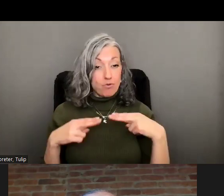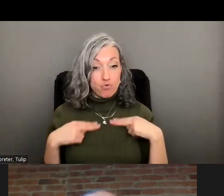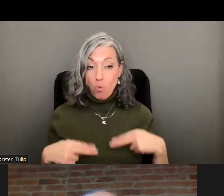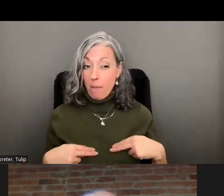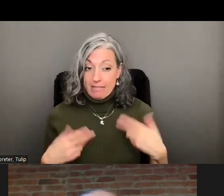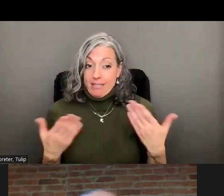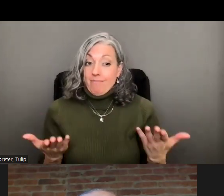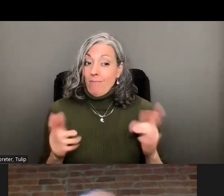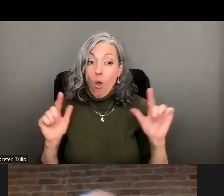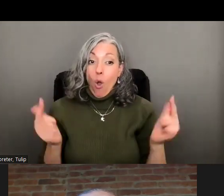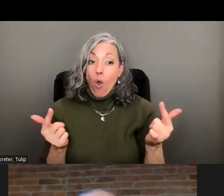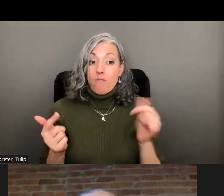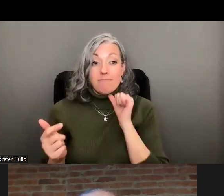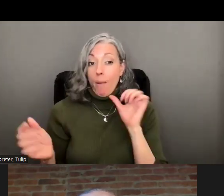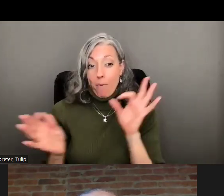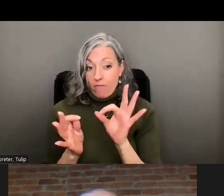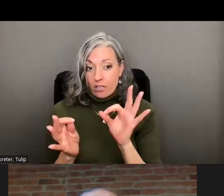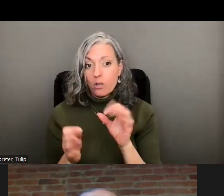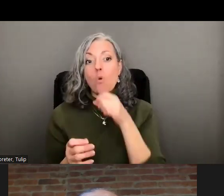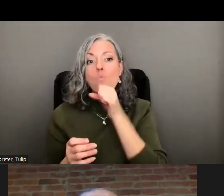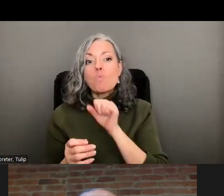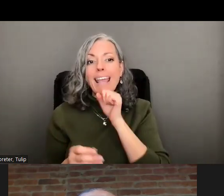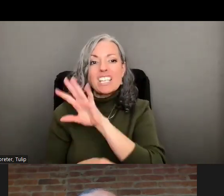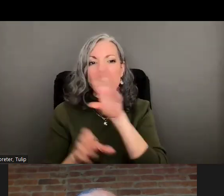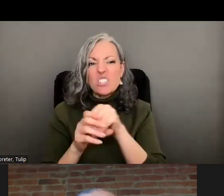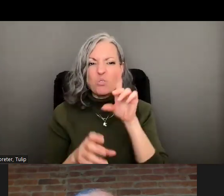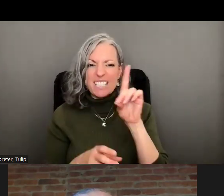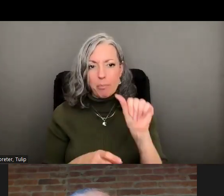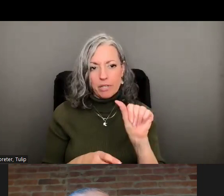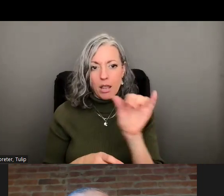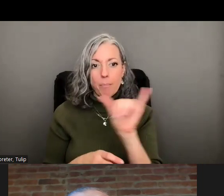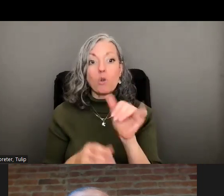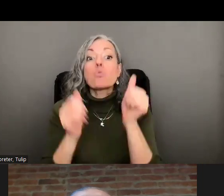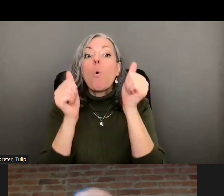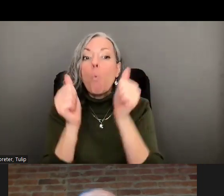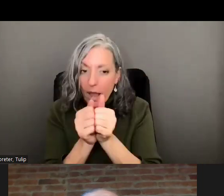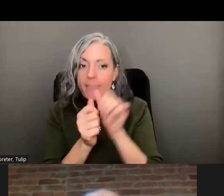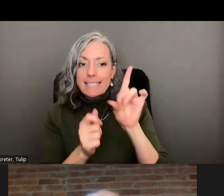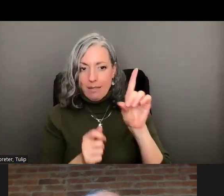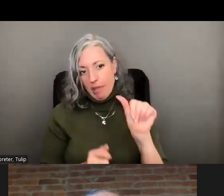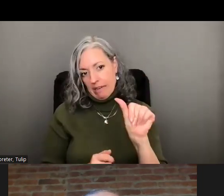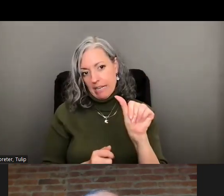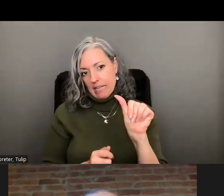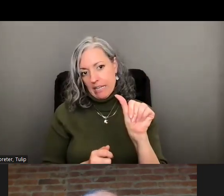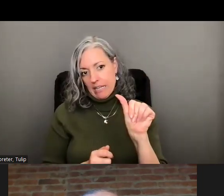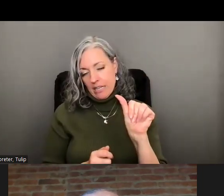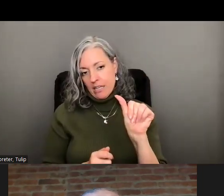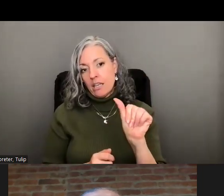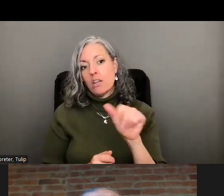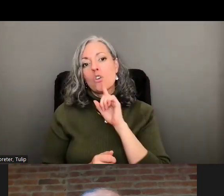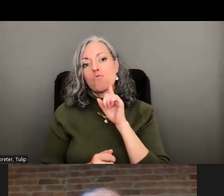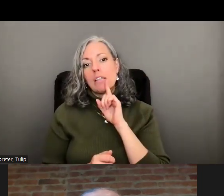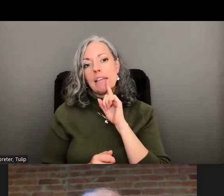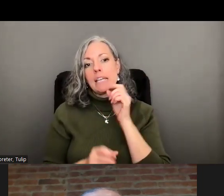that we age into disability, but we also age with disability. And that in order to